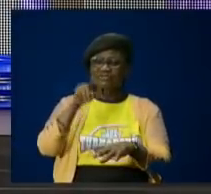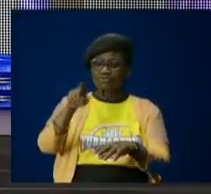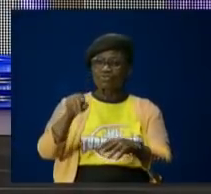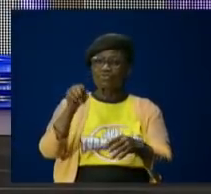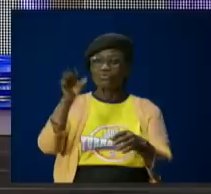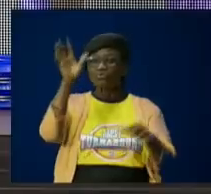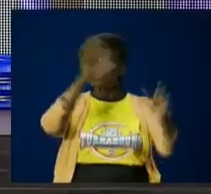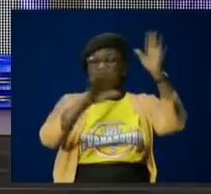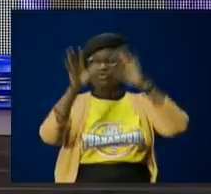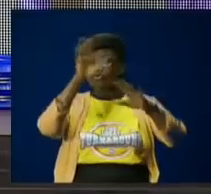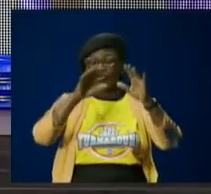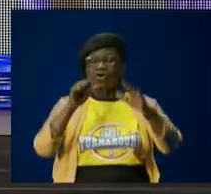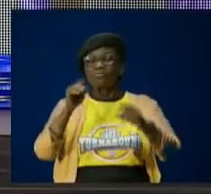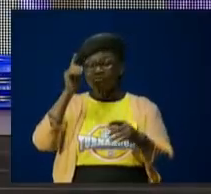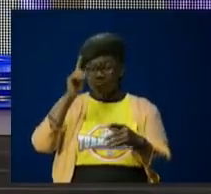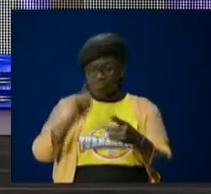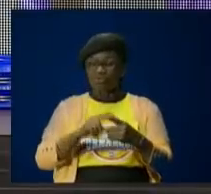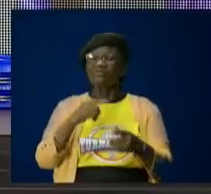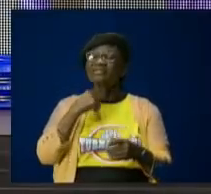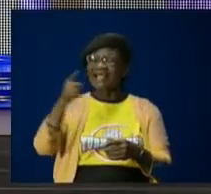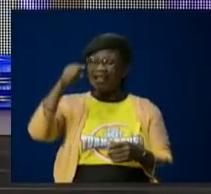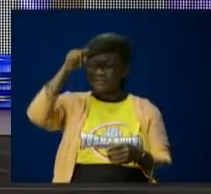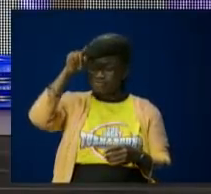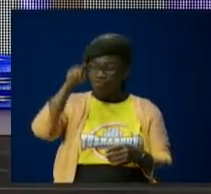to tell you that a new beginning